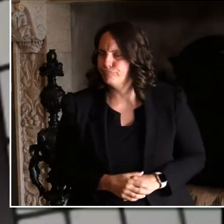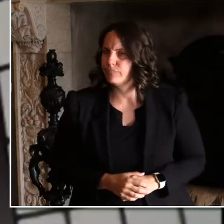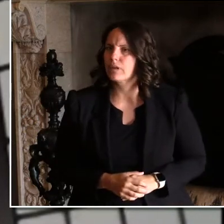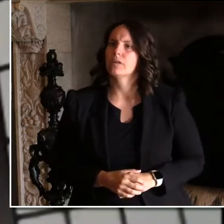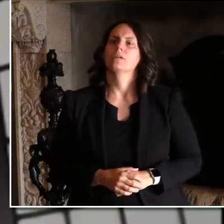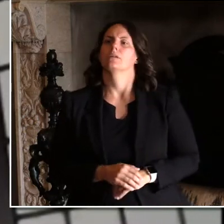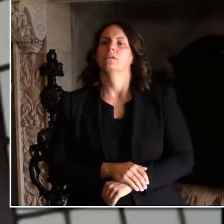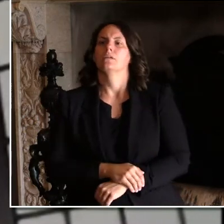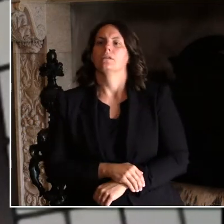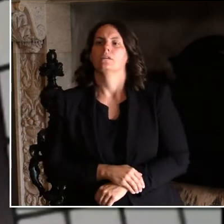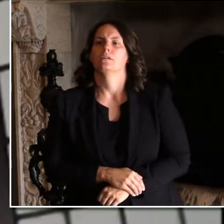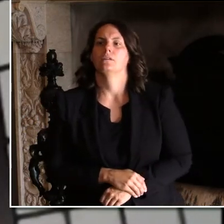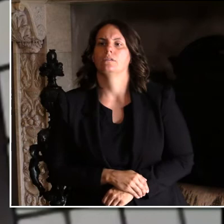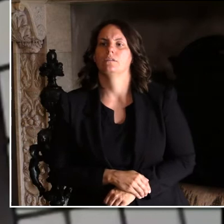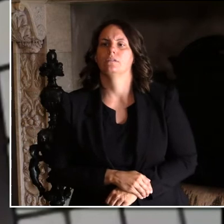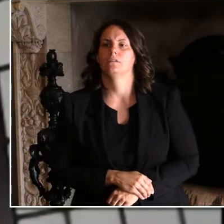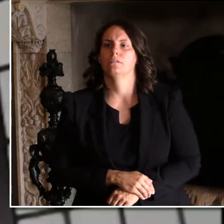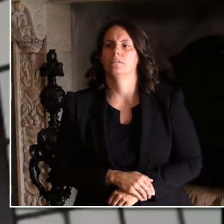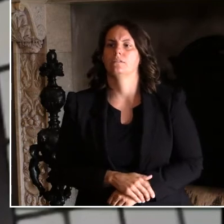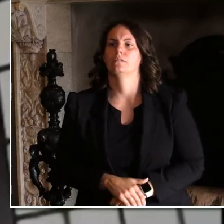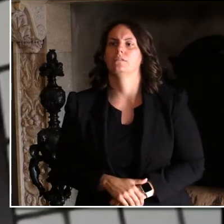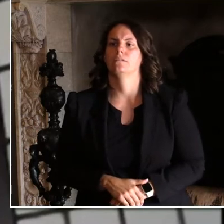our Wisconsin disease surveillance system.